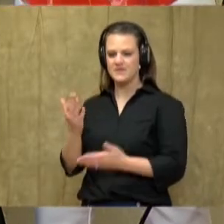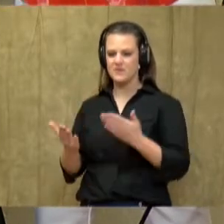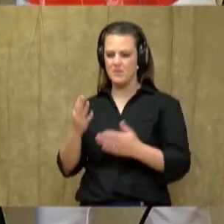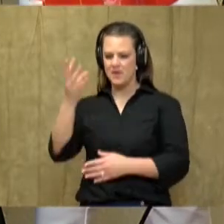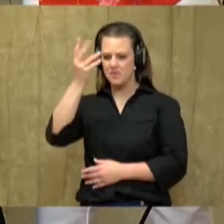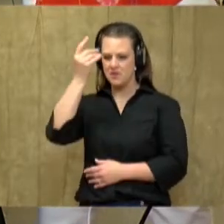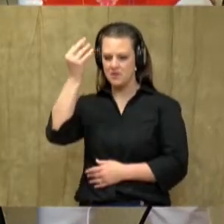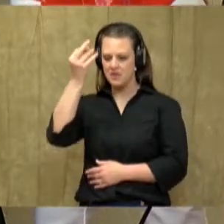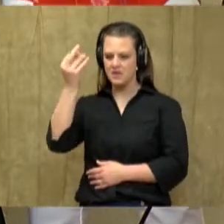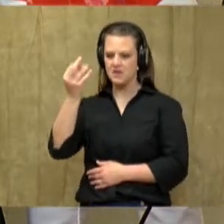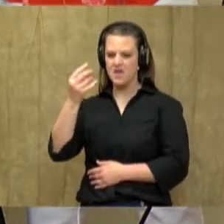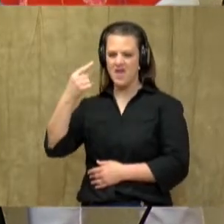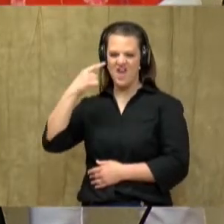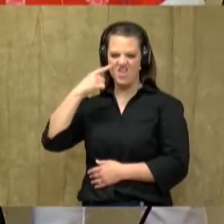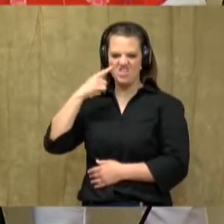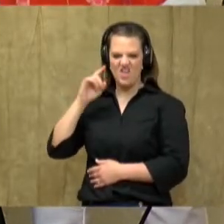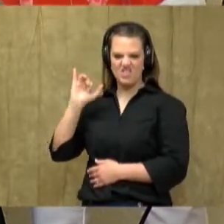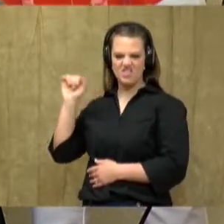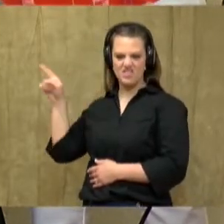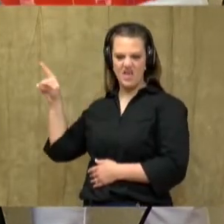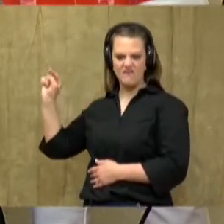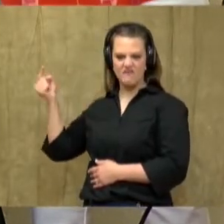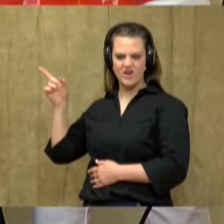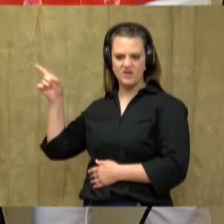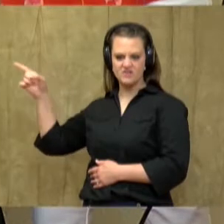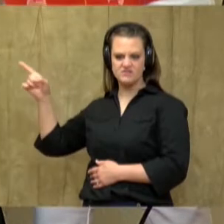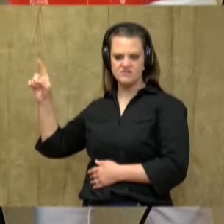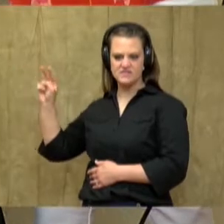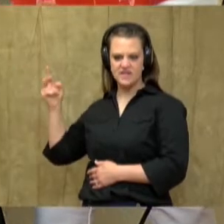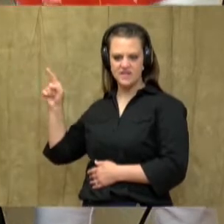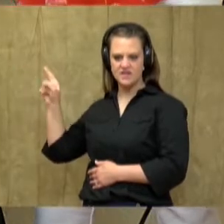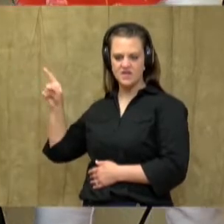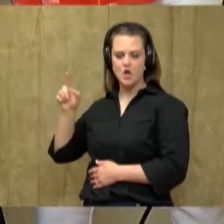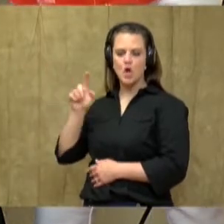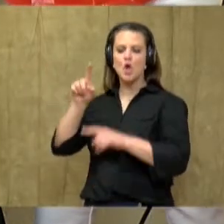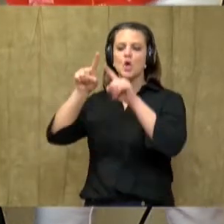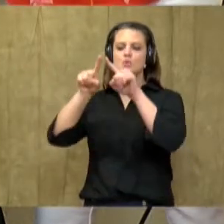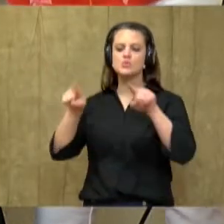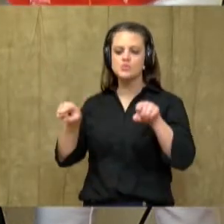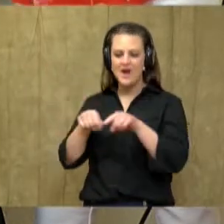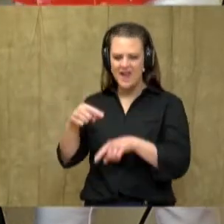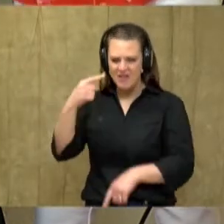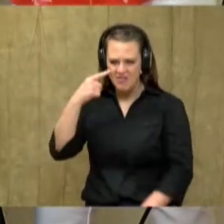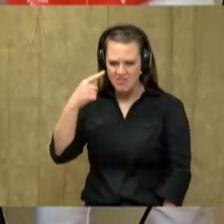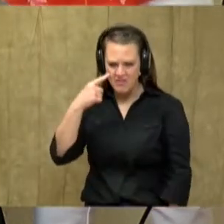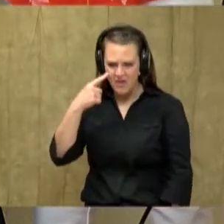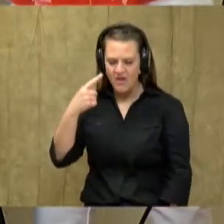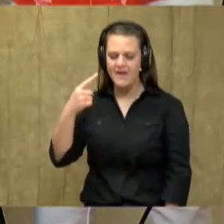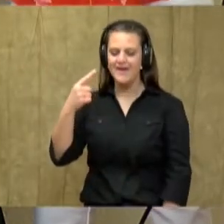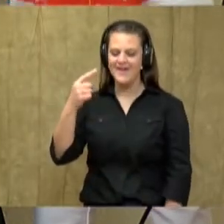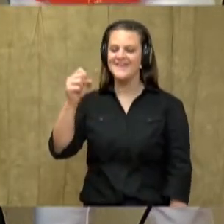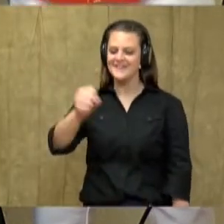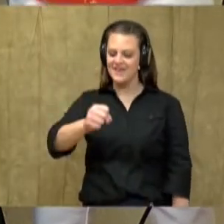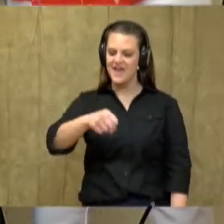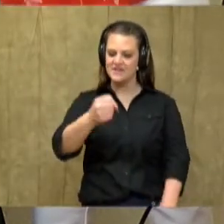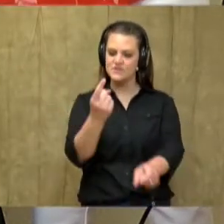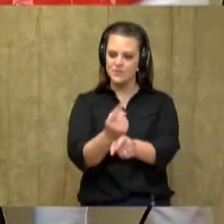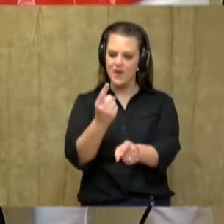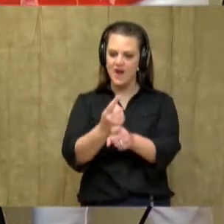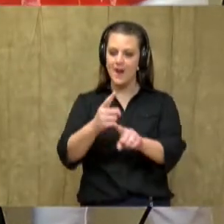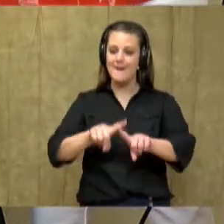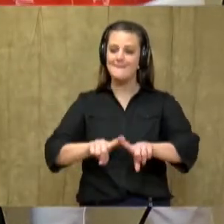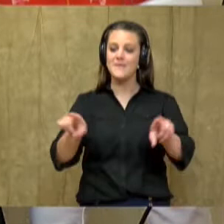Miss Weekly, I thought that was a triangle, those first two. Well, those are triangles, but they're